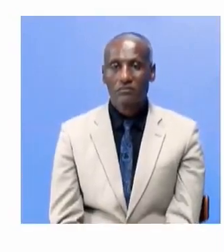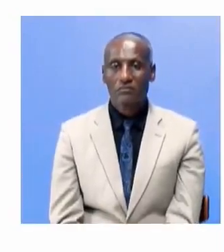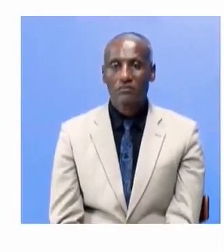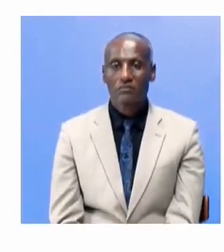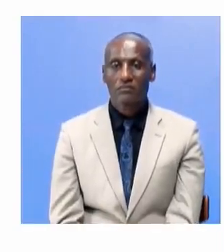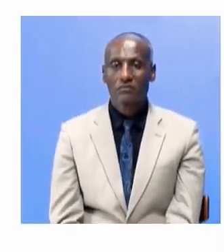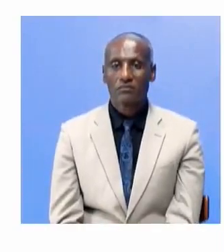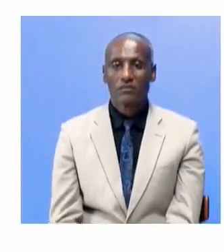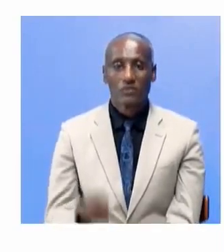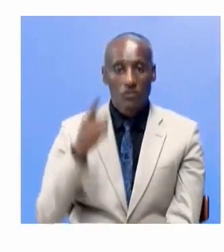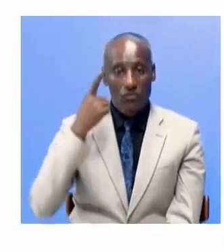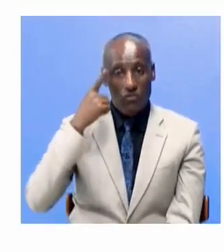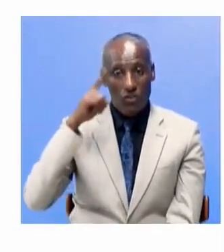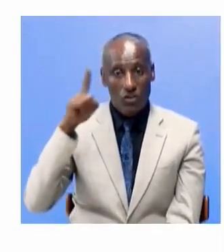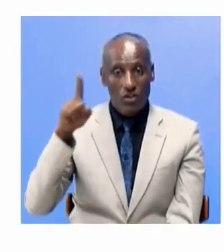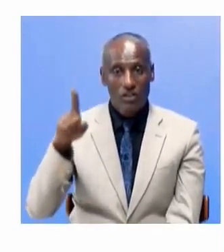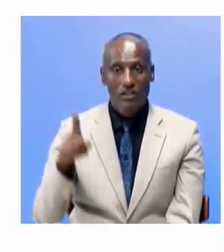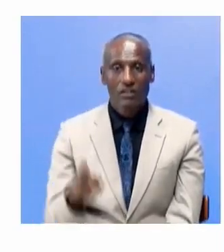for